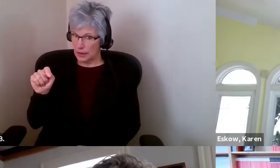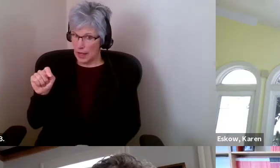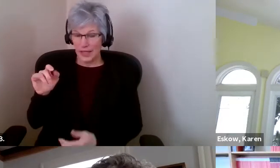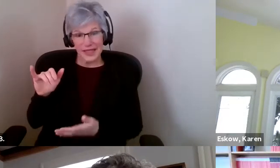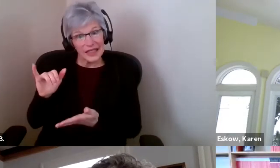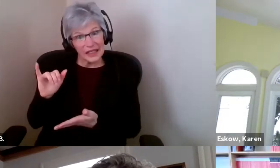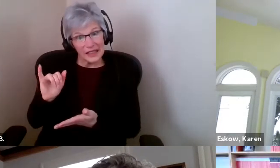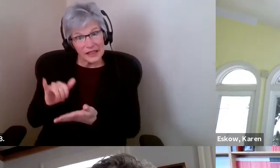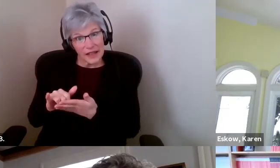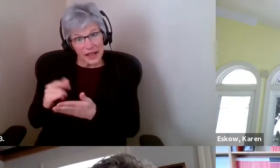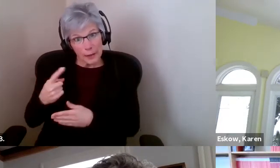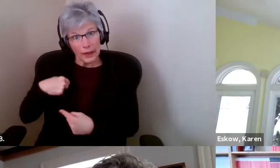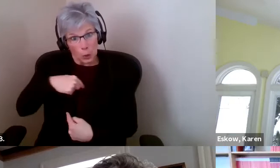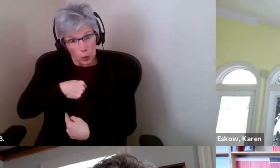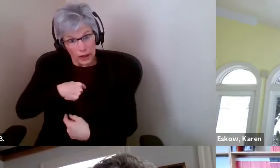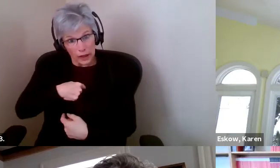for podcasts?